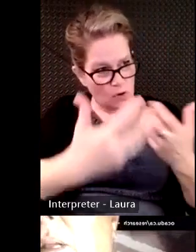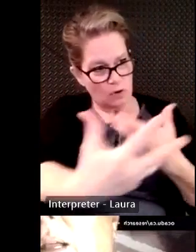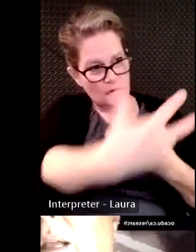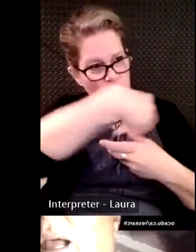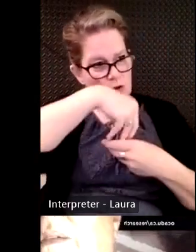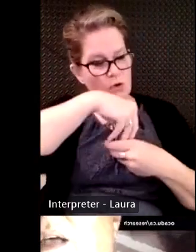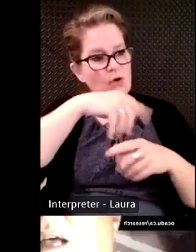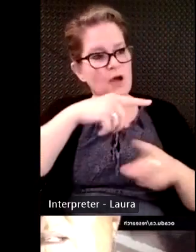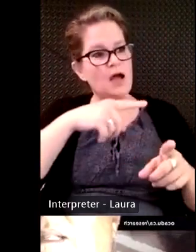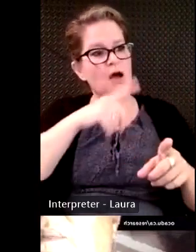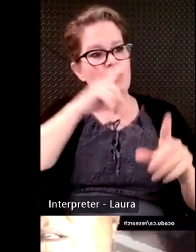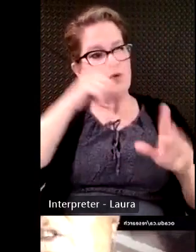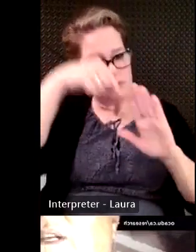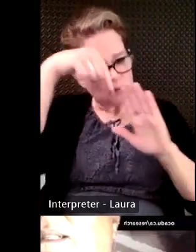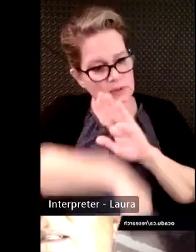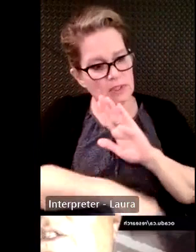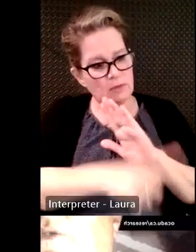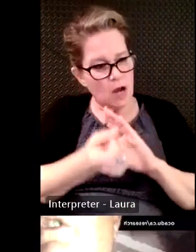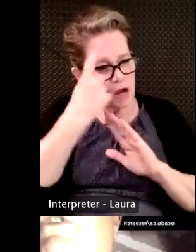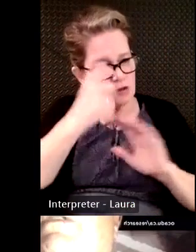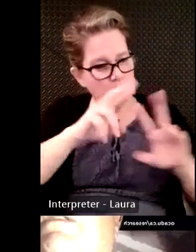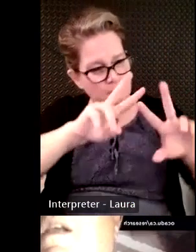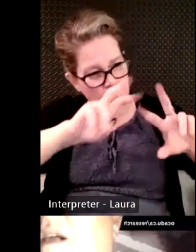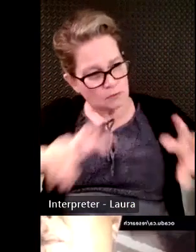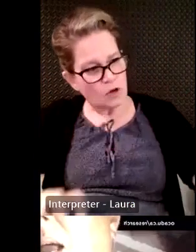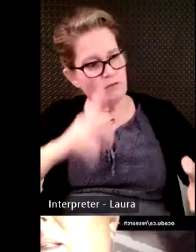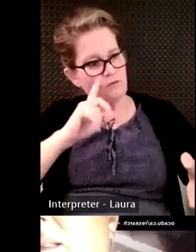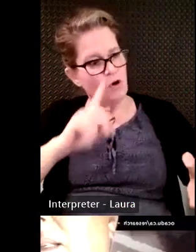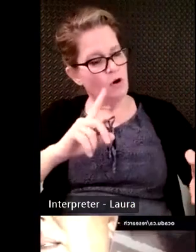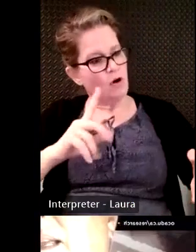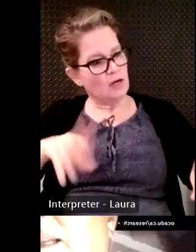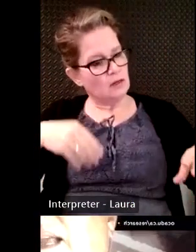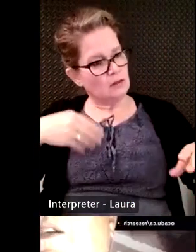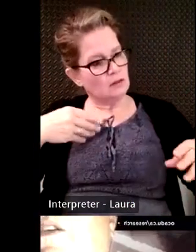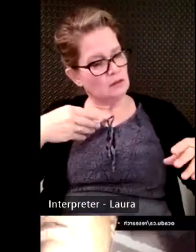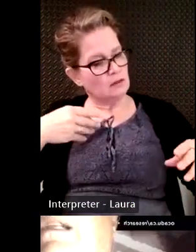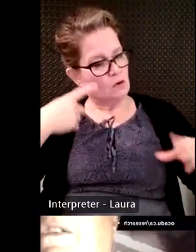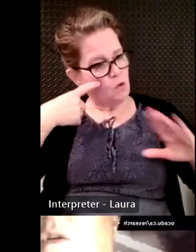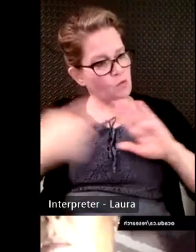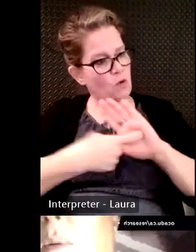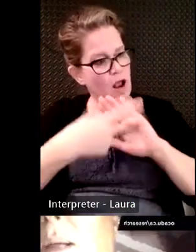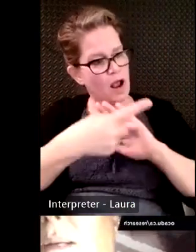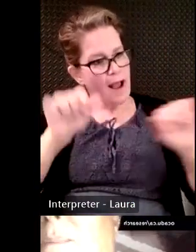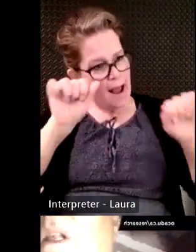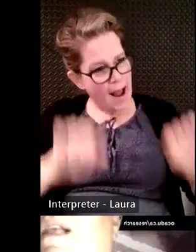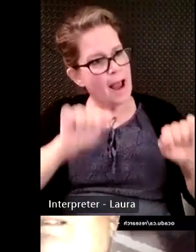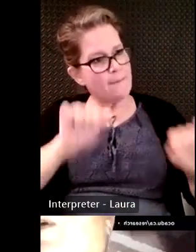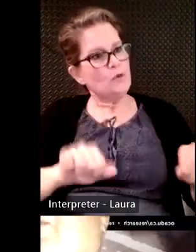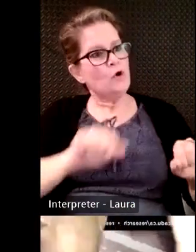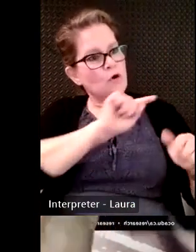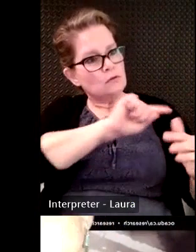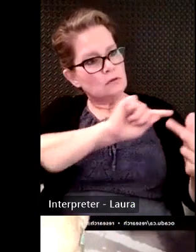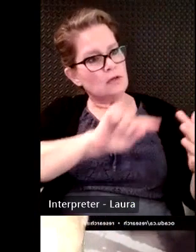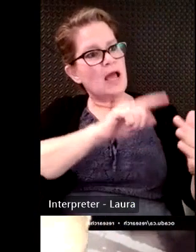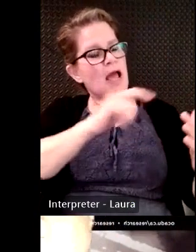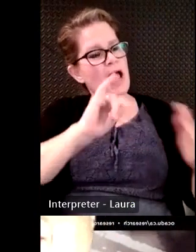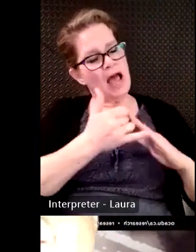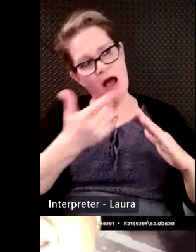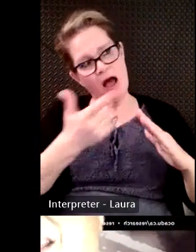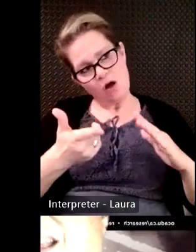ableism and of how disability justice structures, practices, and care need to operate. So I reached out